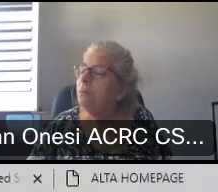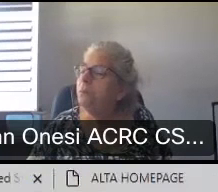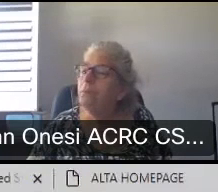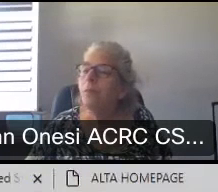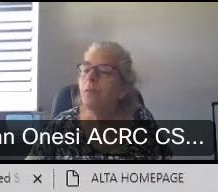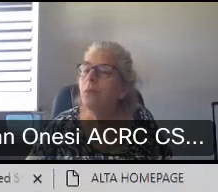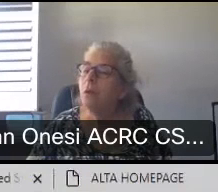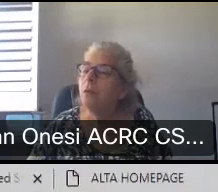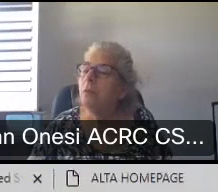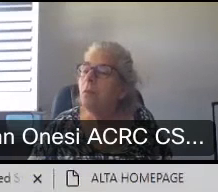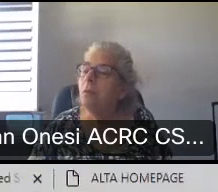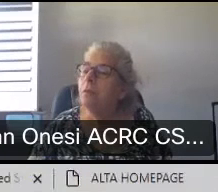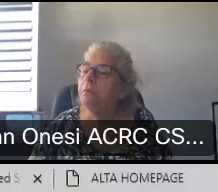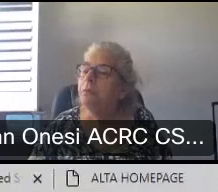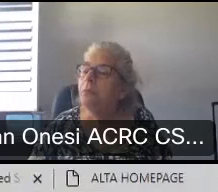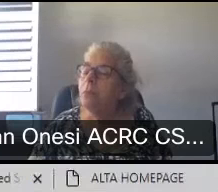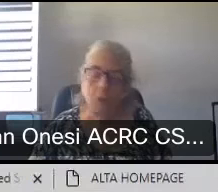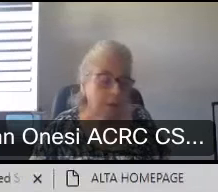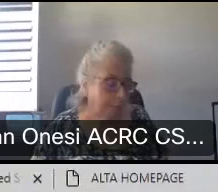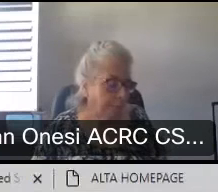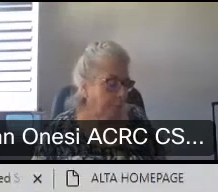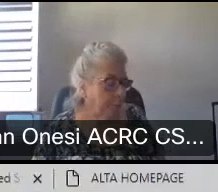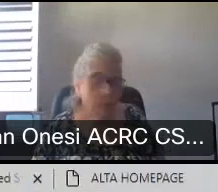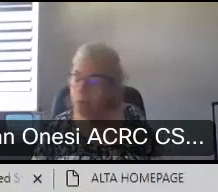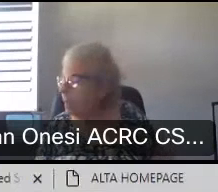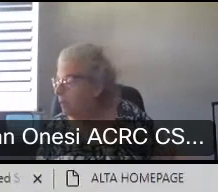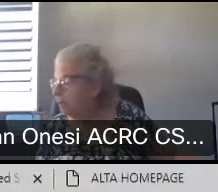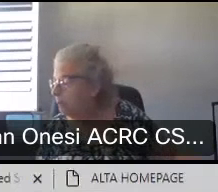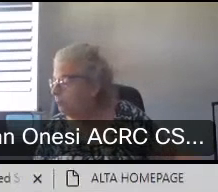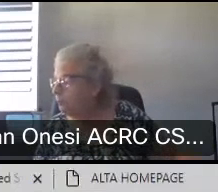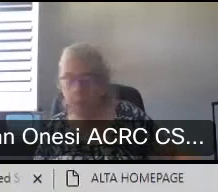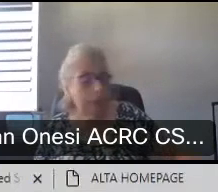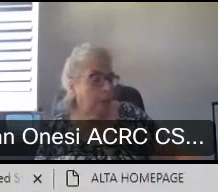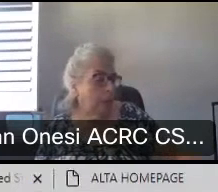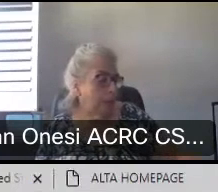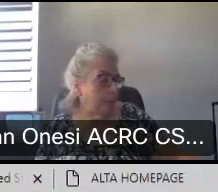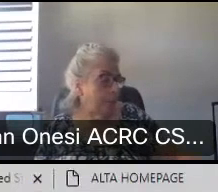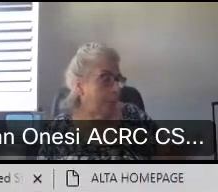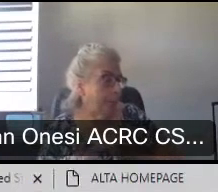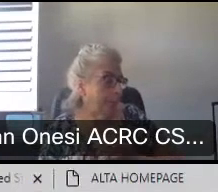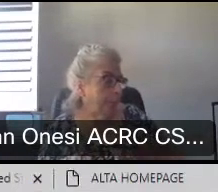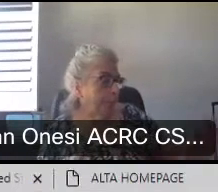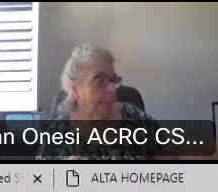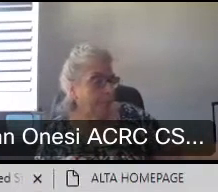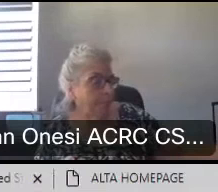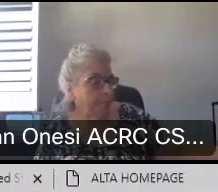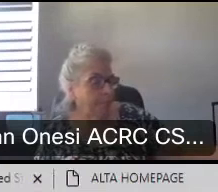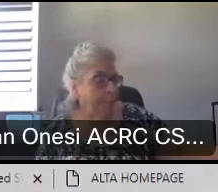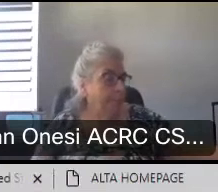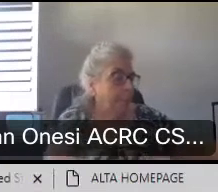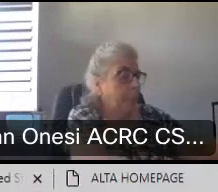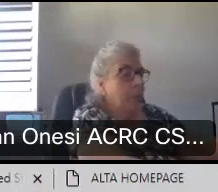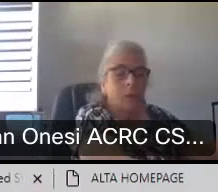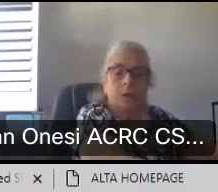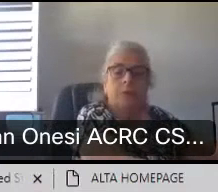Additionally, on our website, if you go to the front page of our website, alterregional.org,